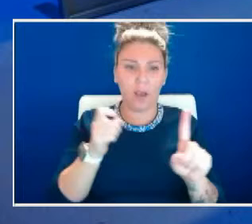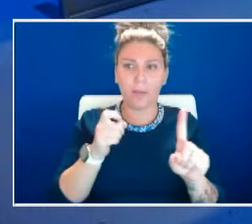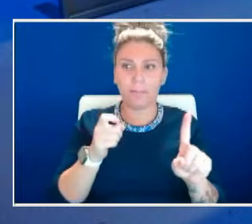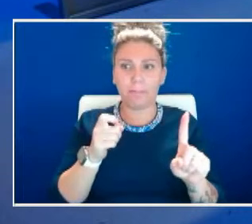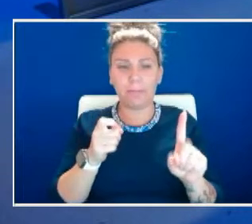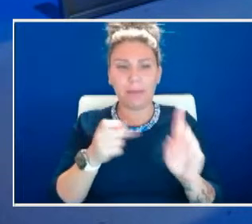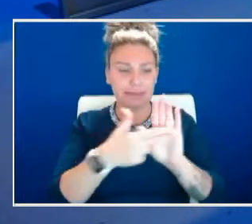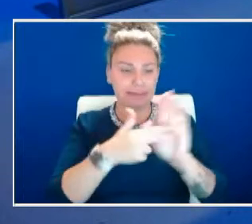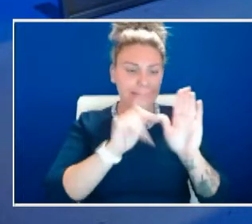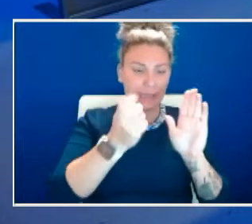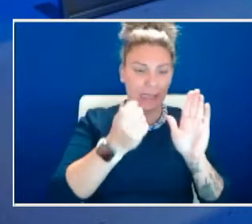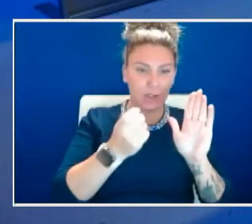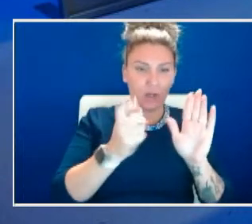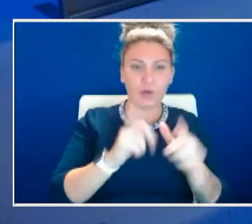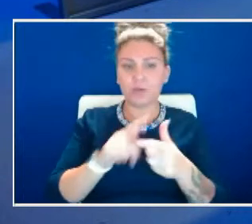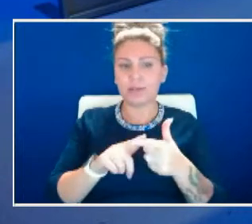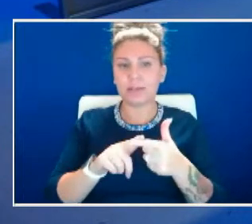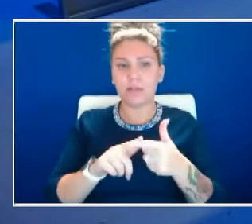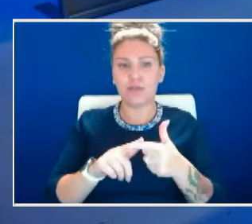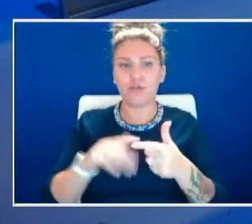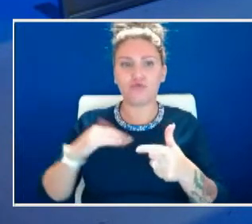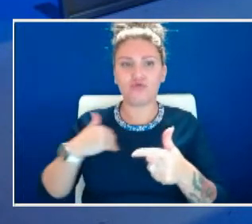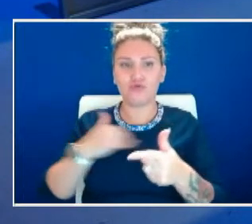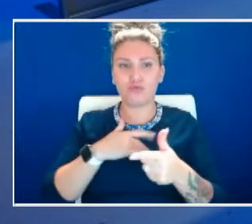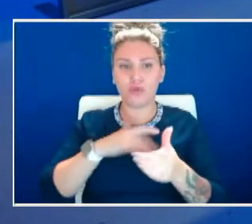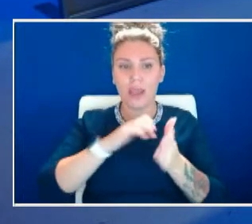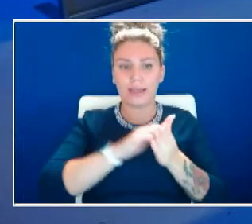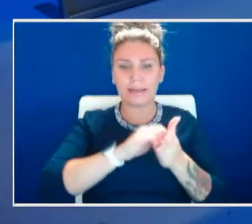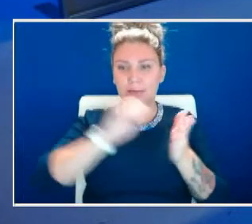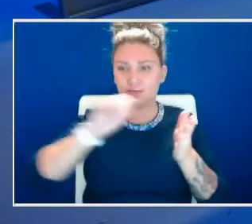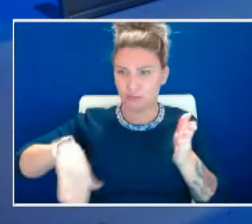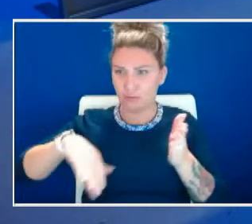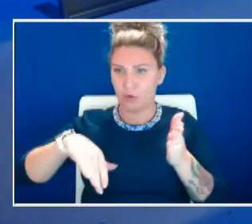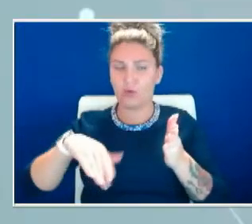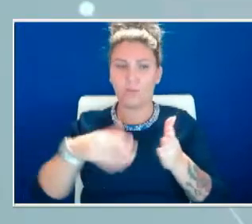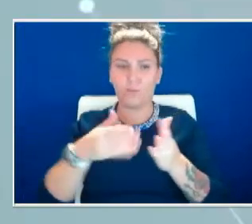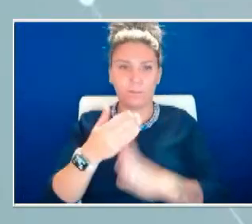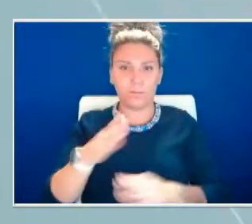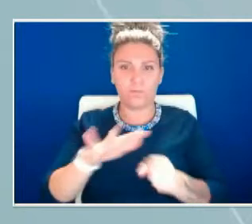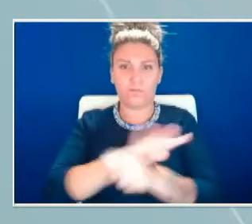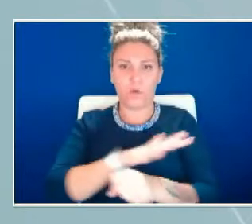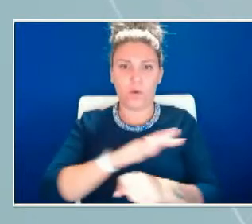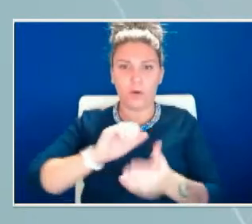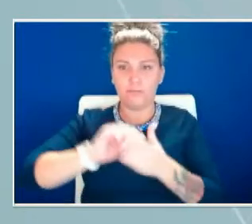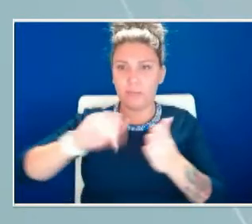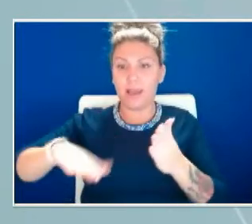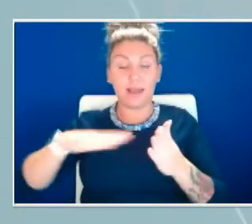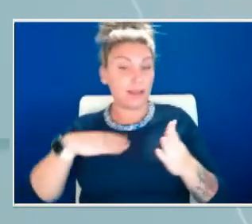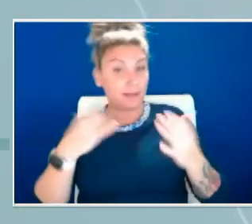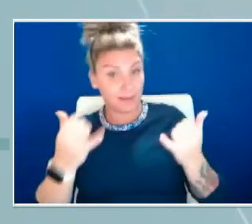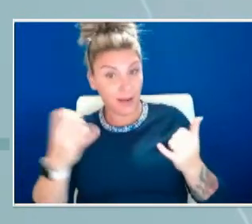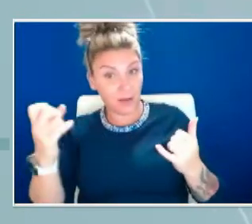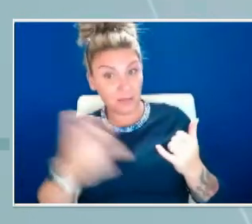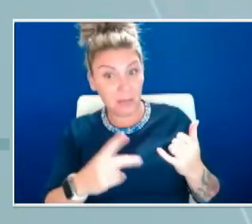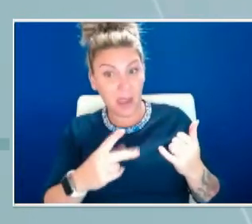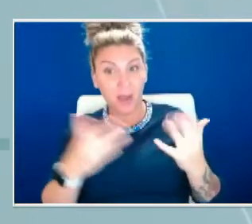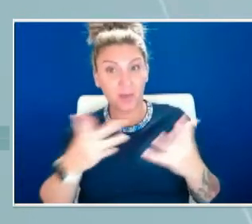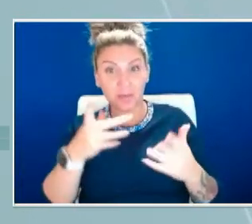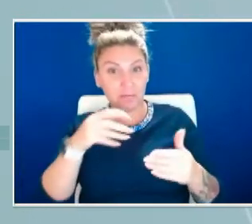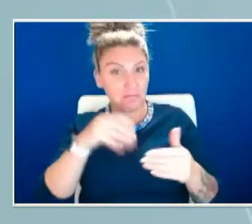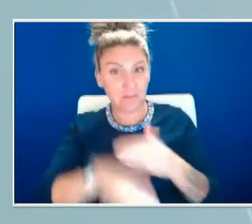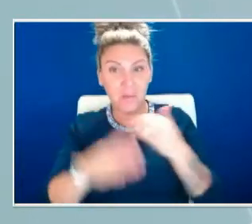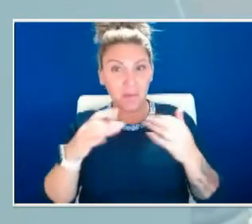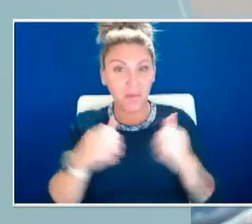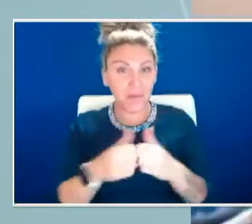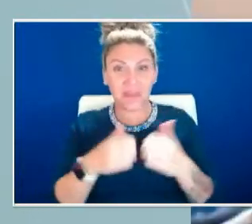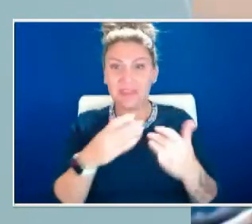and then having your breasts removed through the mastectomy, and now they're back. They're not what you were born with, what the good